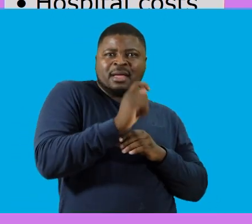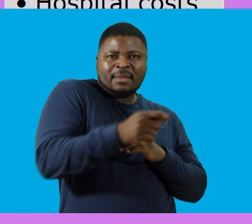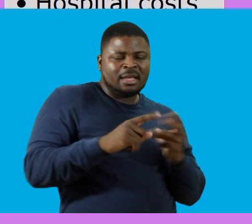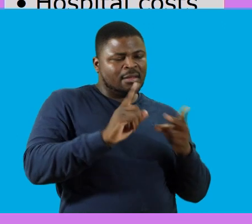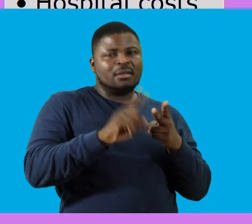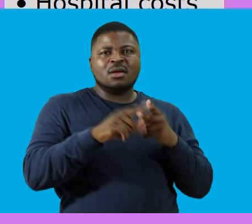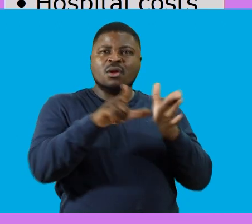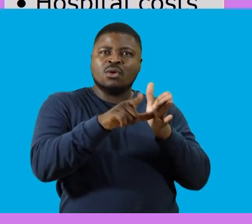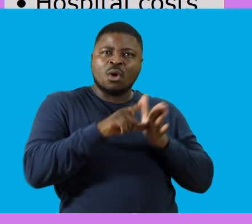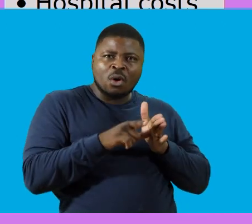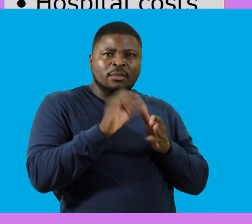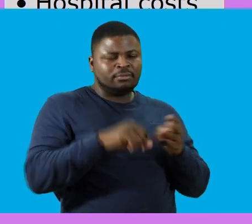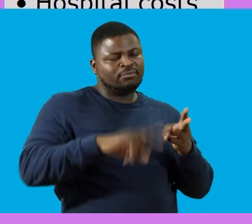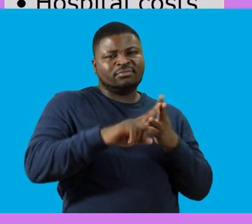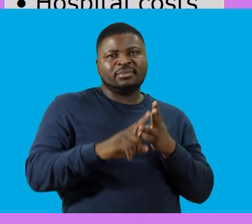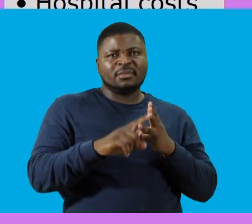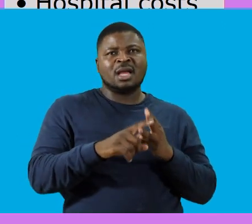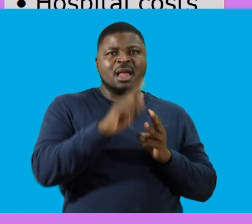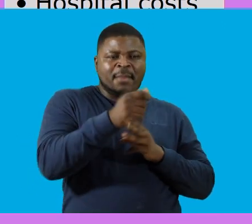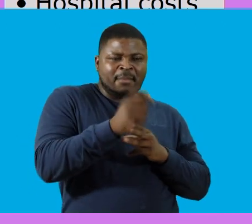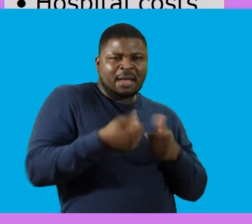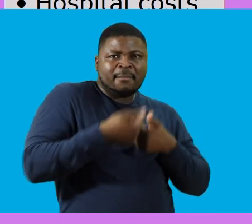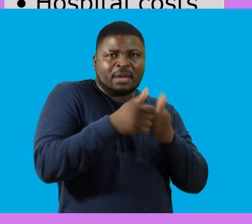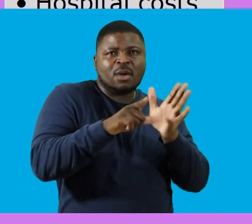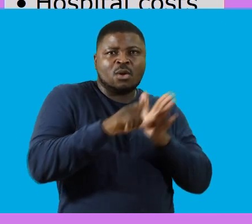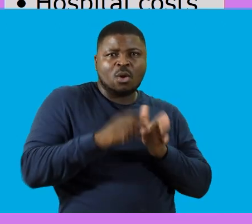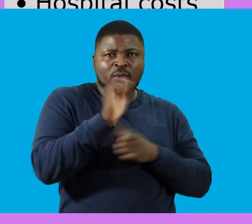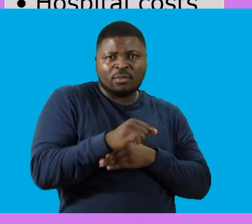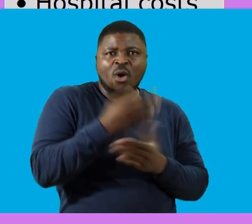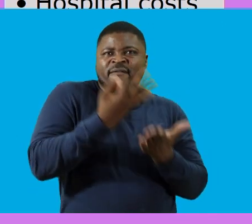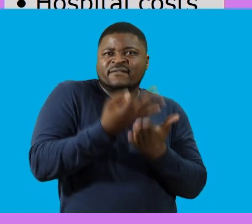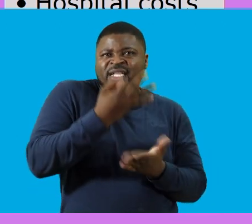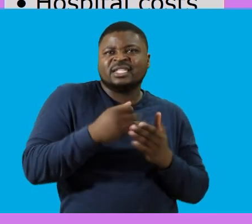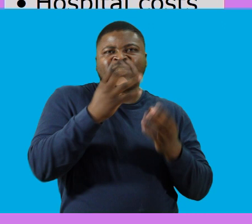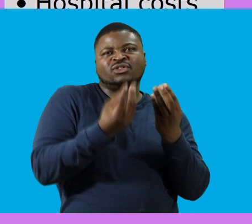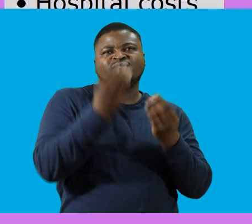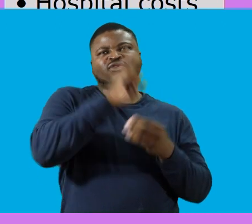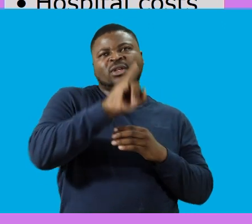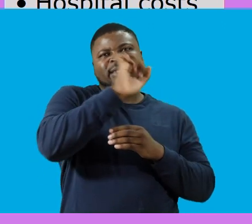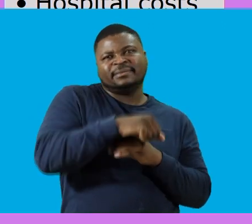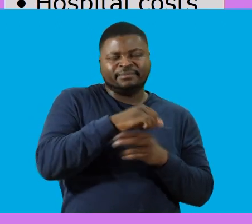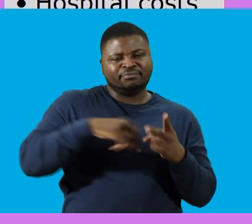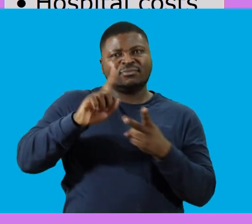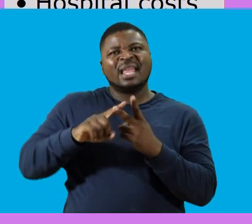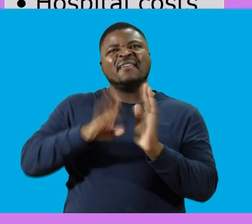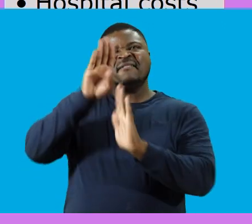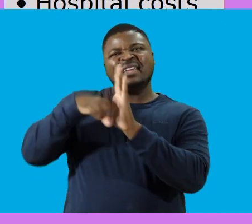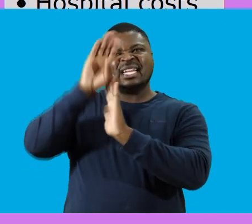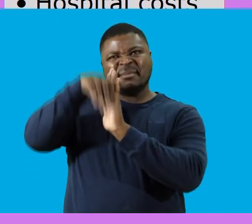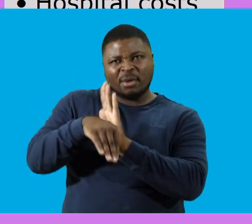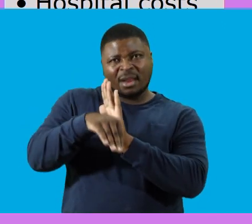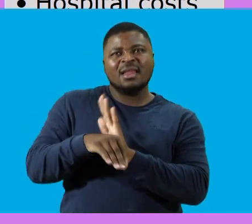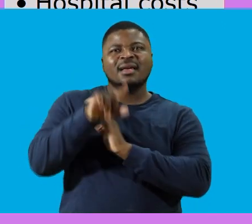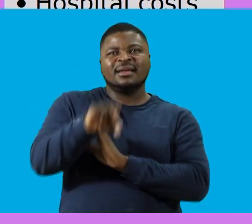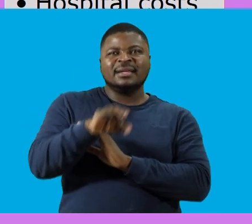bond, loan repayment, fees or insurance. Variable,